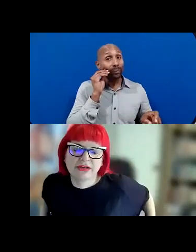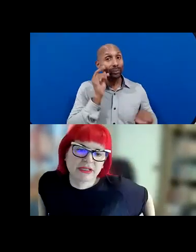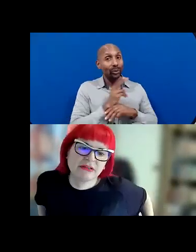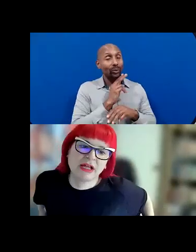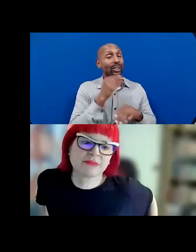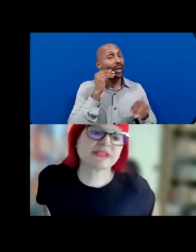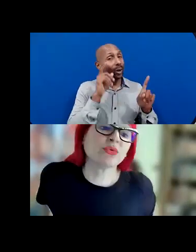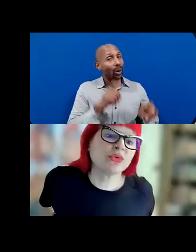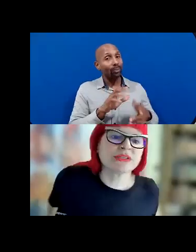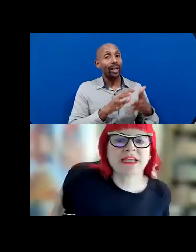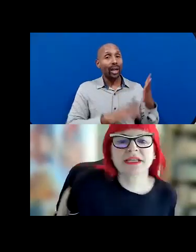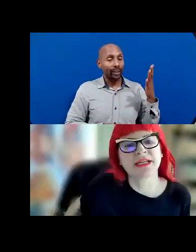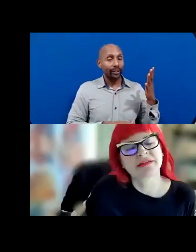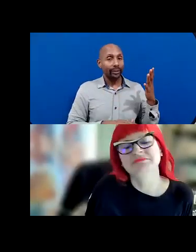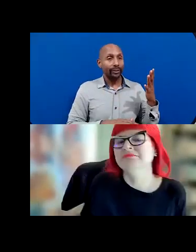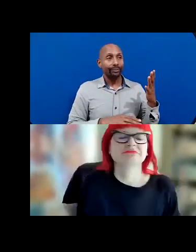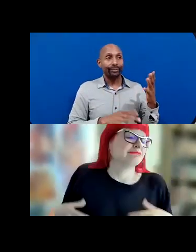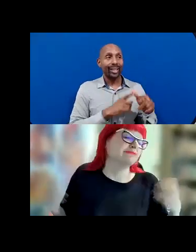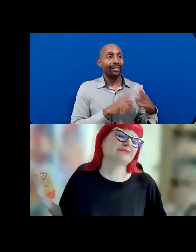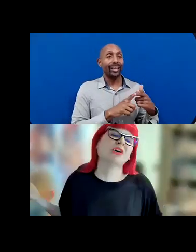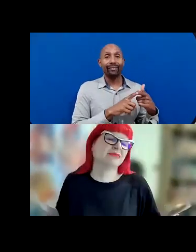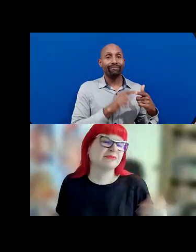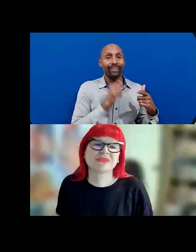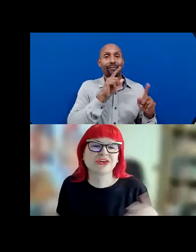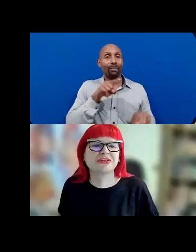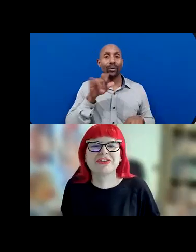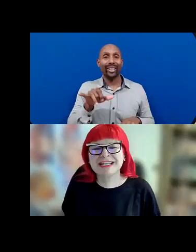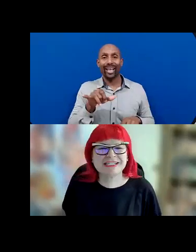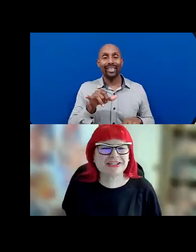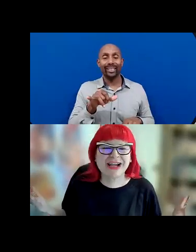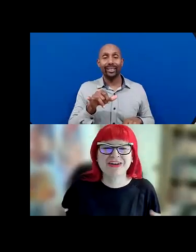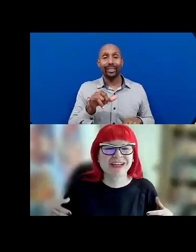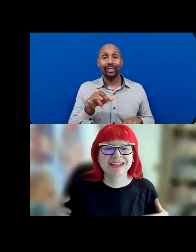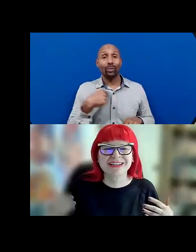I'm hearing a lot from schools that like third of